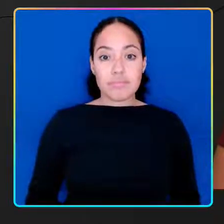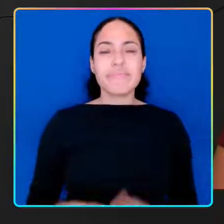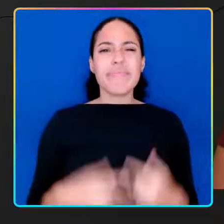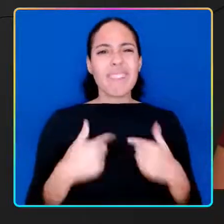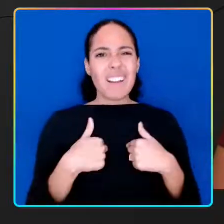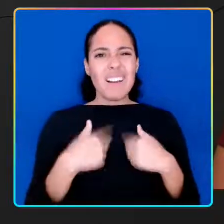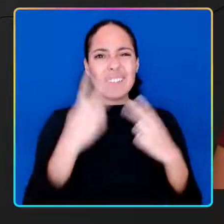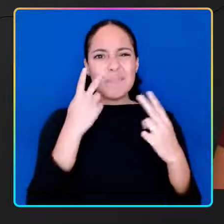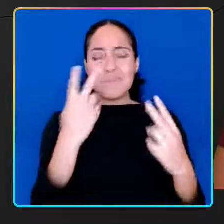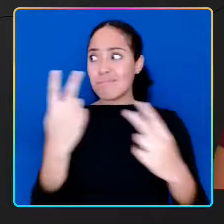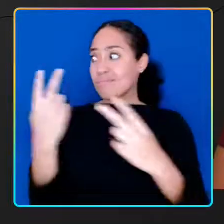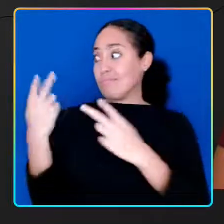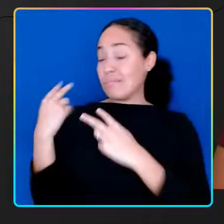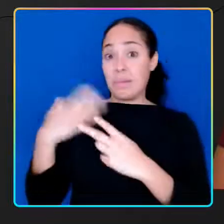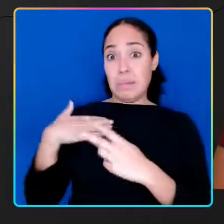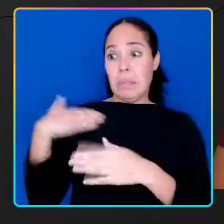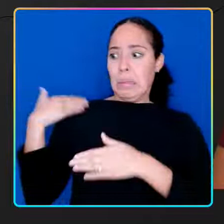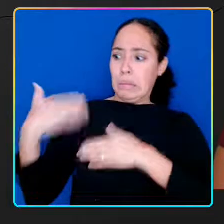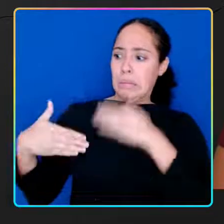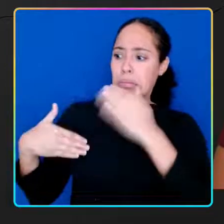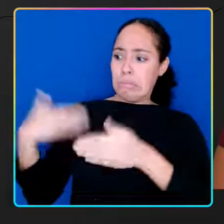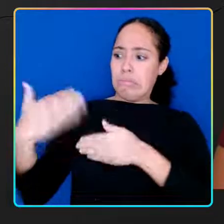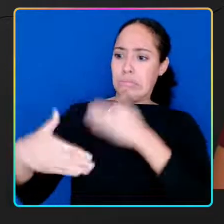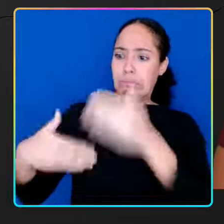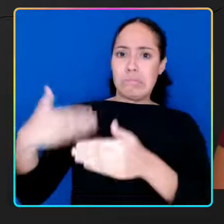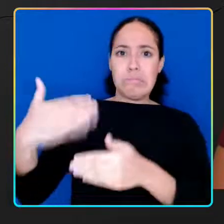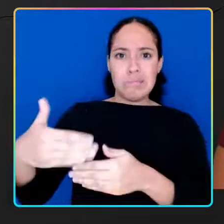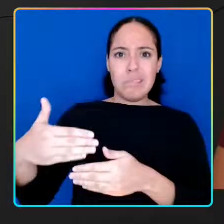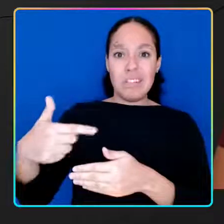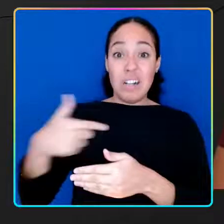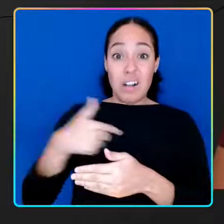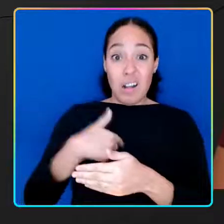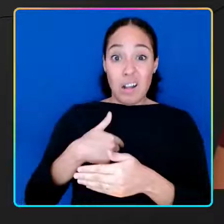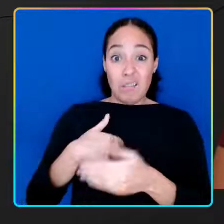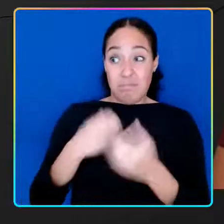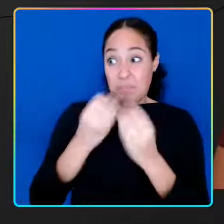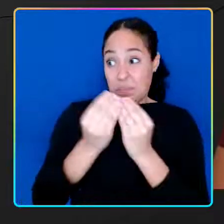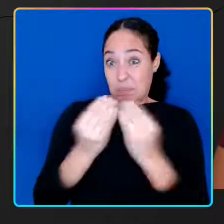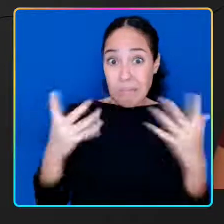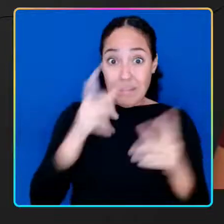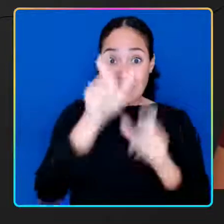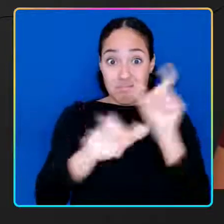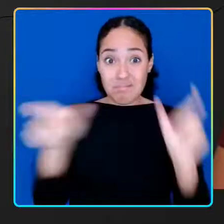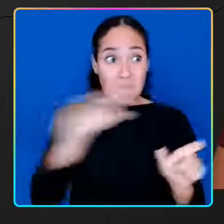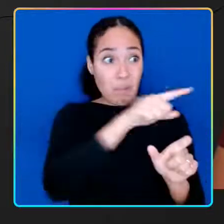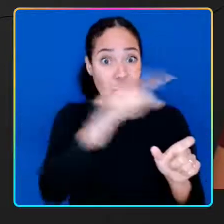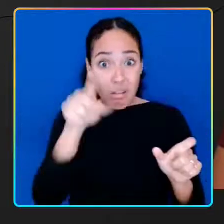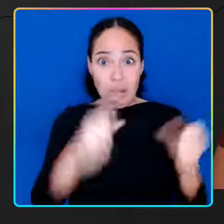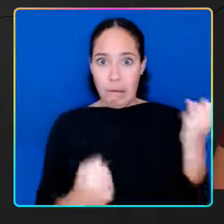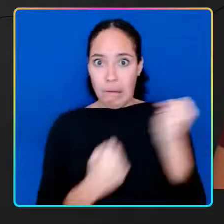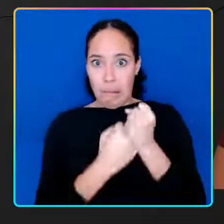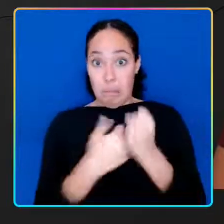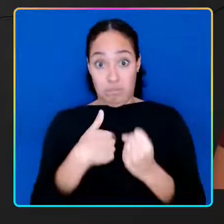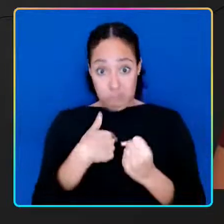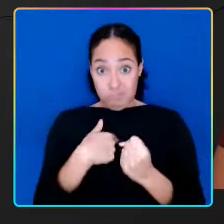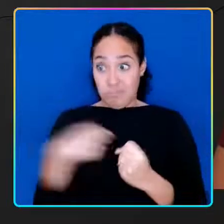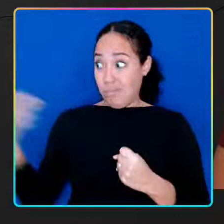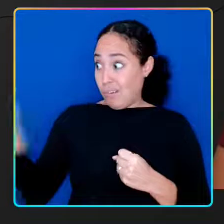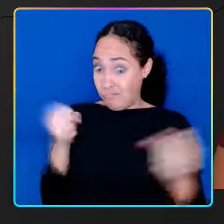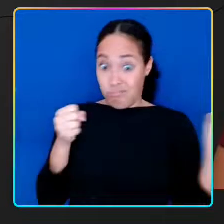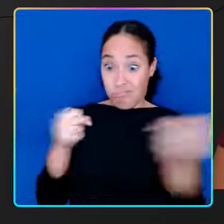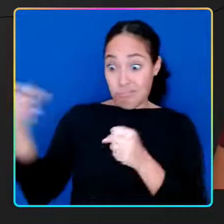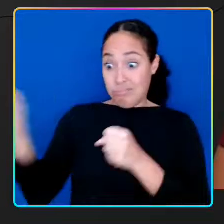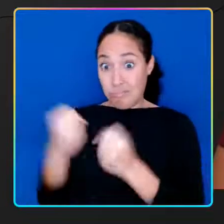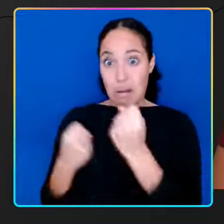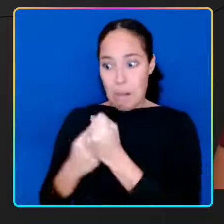look back through my career, the realization was that I had a lot of help along the way. People helped me overcome obstacles at kind of each phase of my career. And had